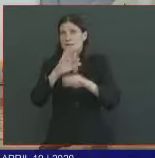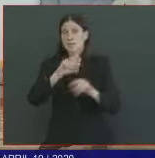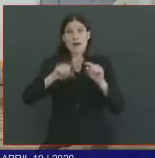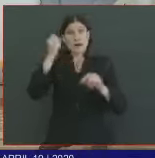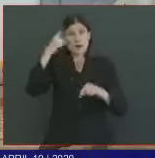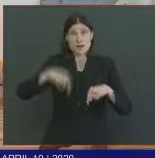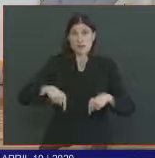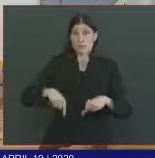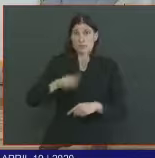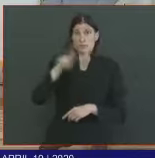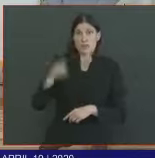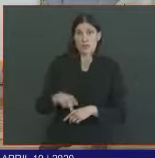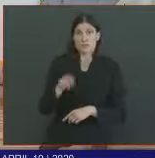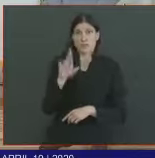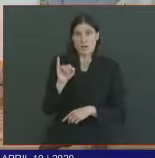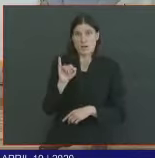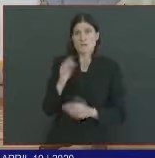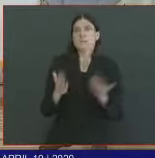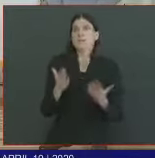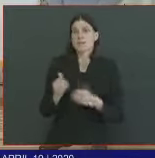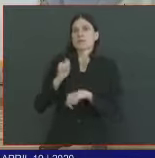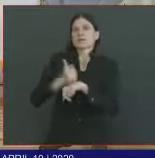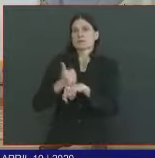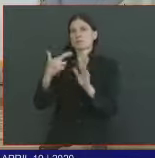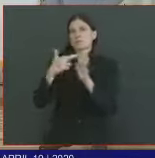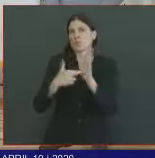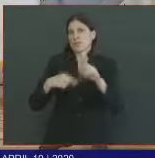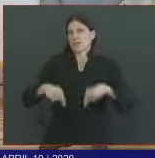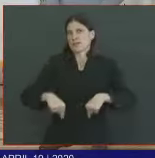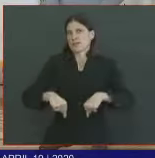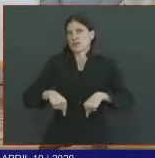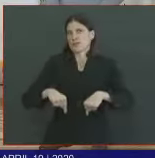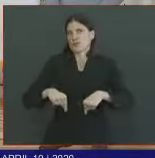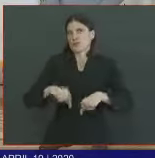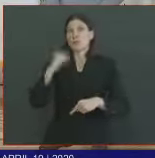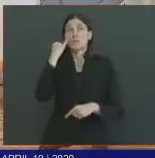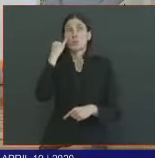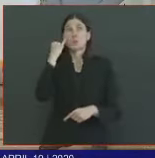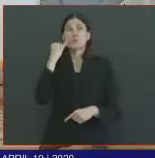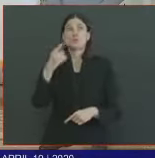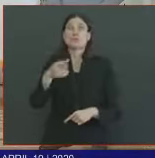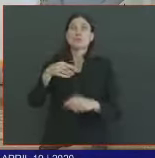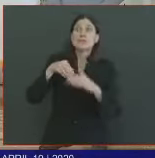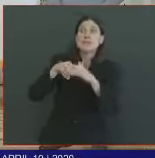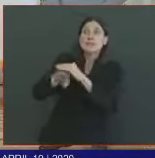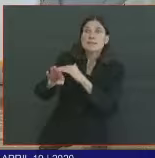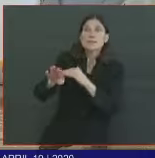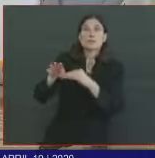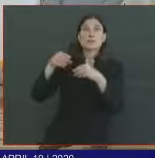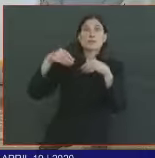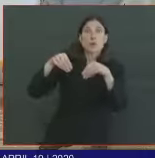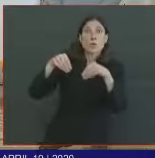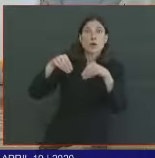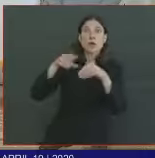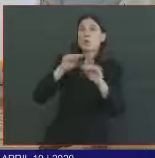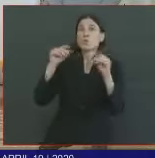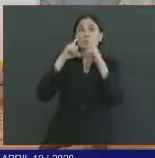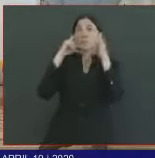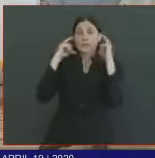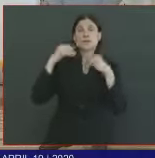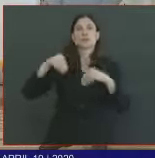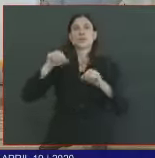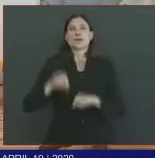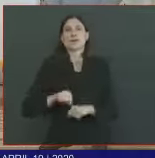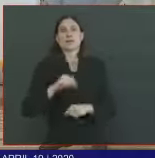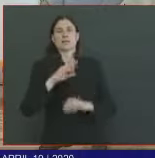there yet. As I said, we looked at 200 businesses yesterday and compliance was pretty good. So if I have to change, I will. But right